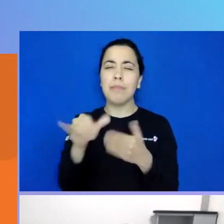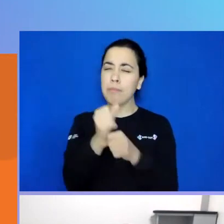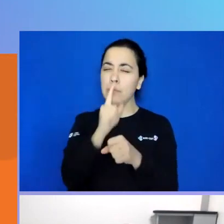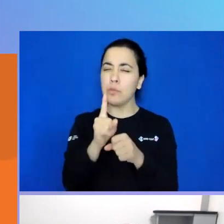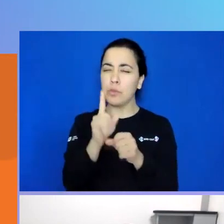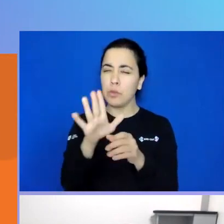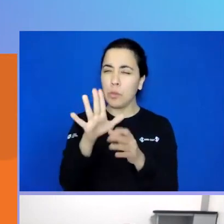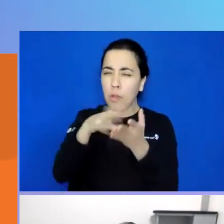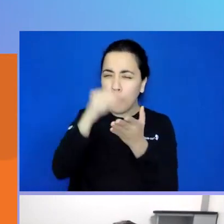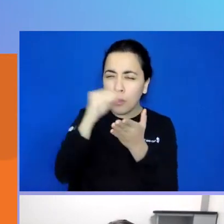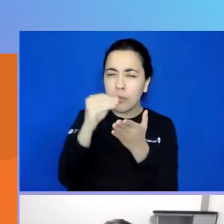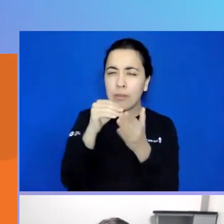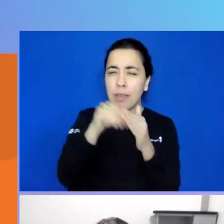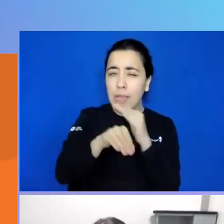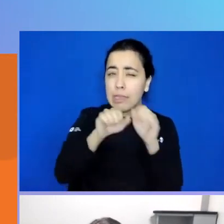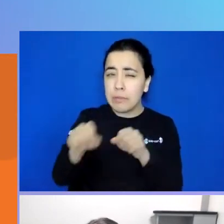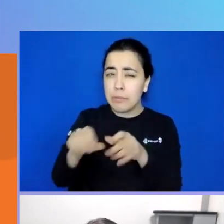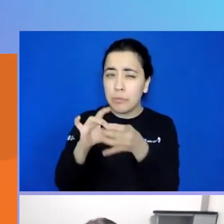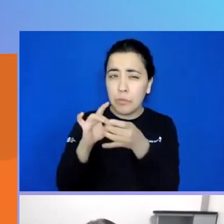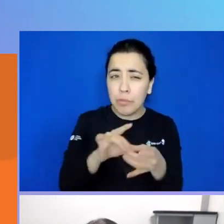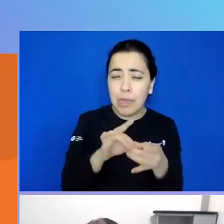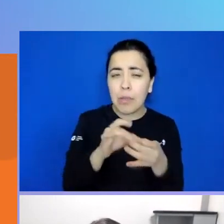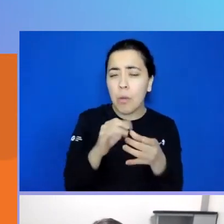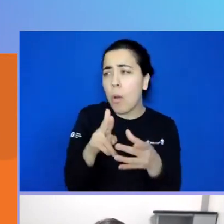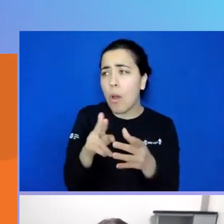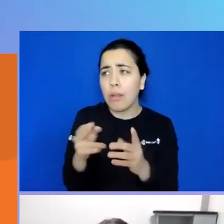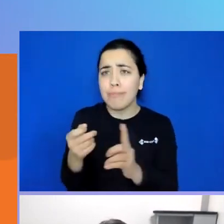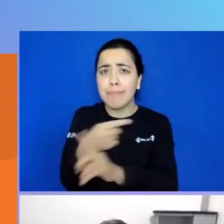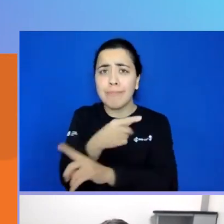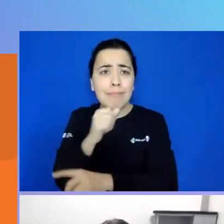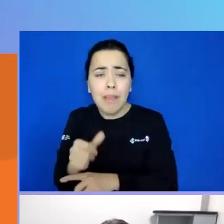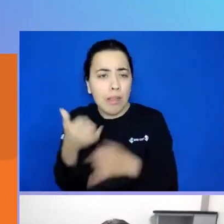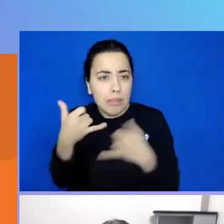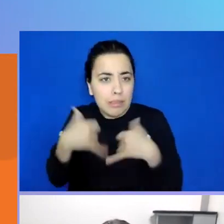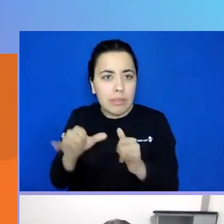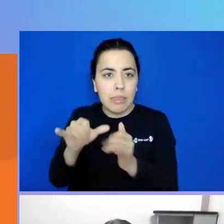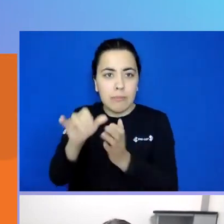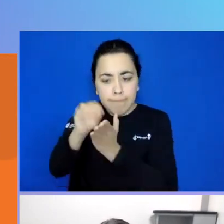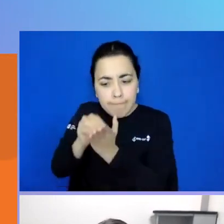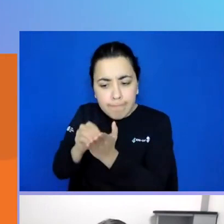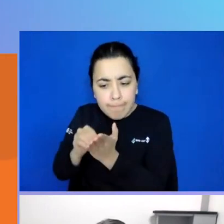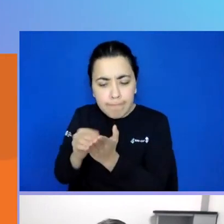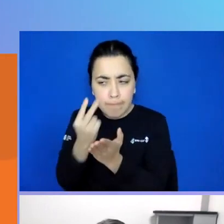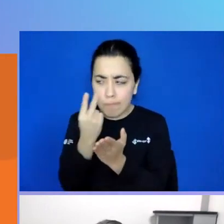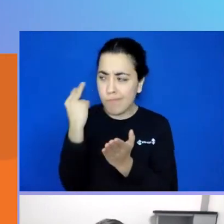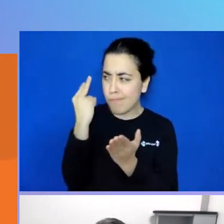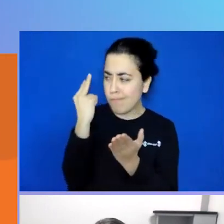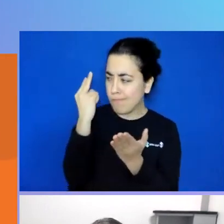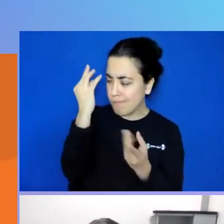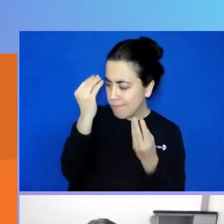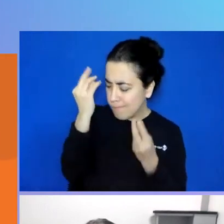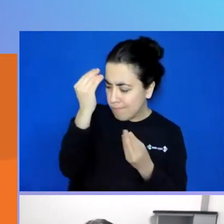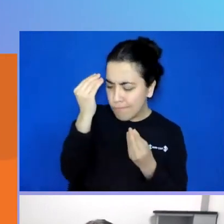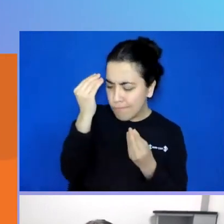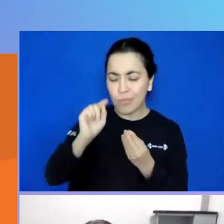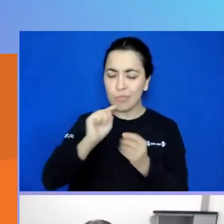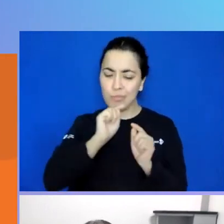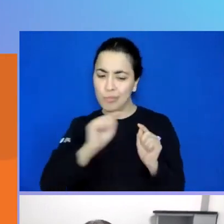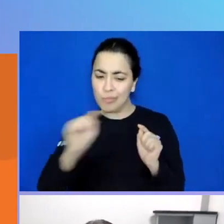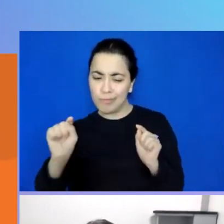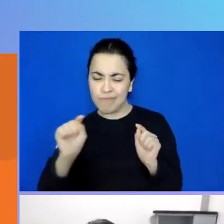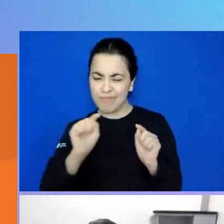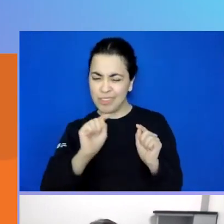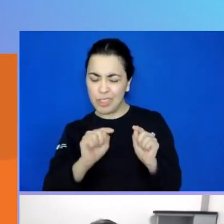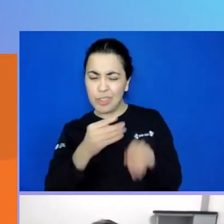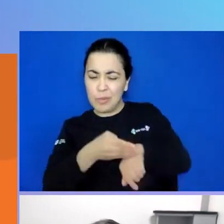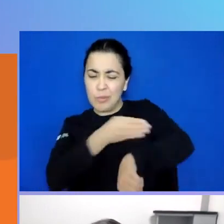learned, accessibility related or not, that you do a retro at the end of it and say, here's where we can do better in the